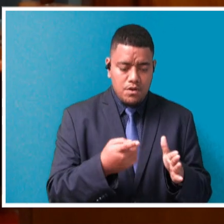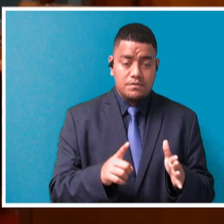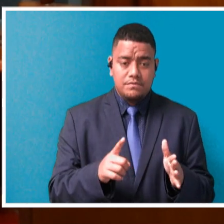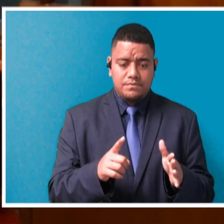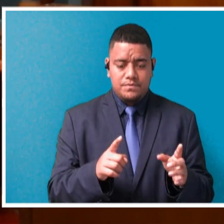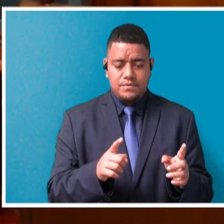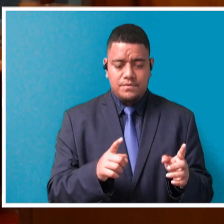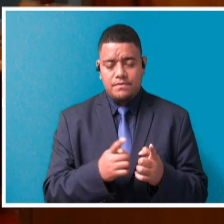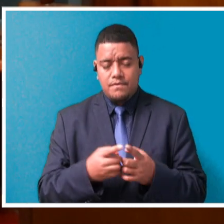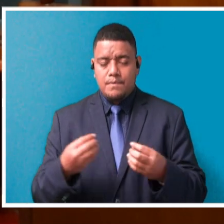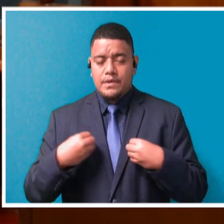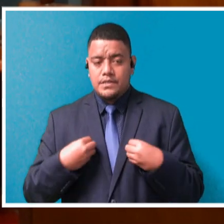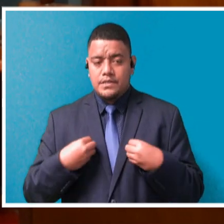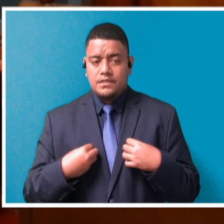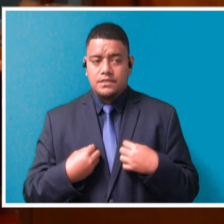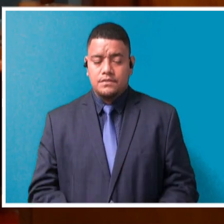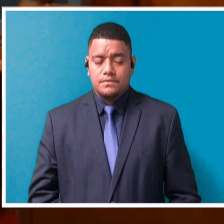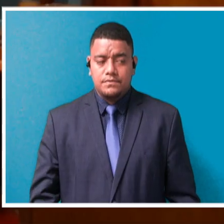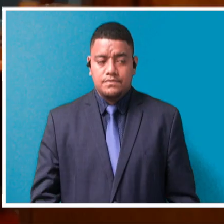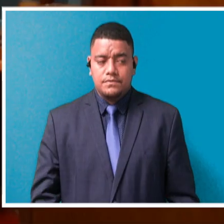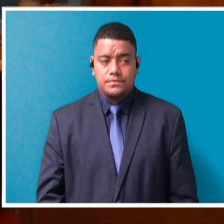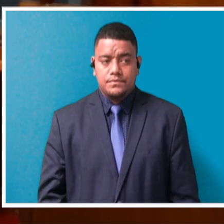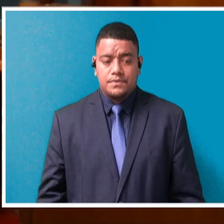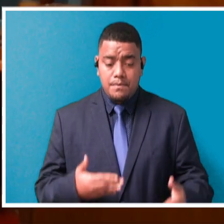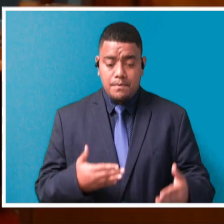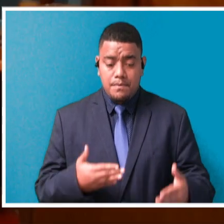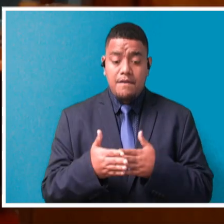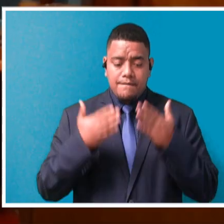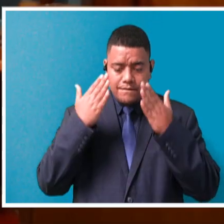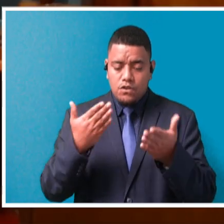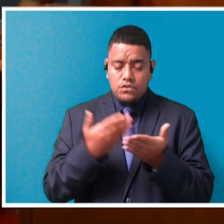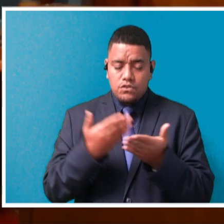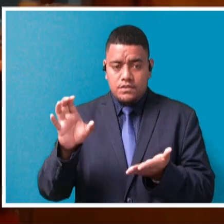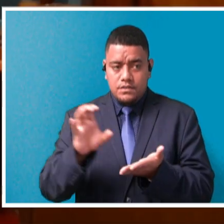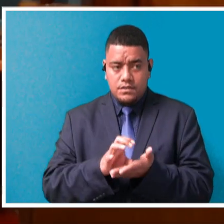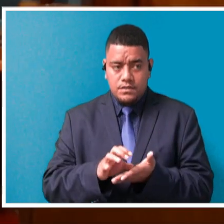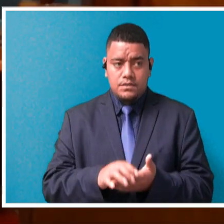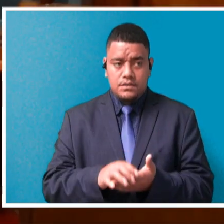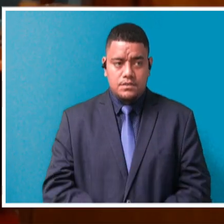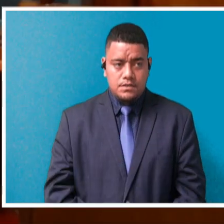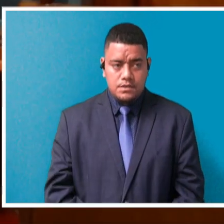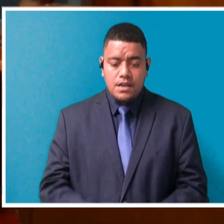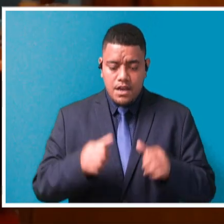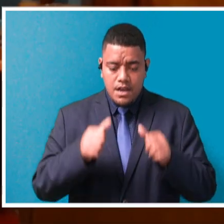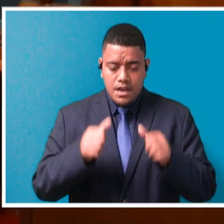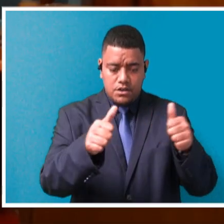and medium enterprises. By focusing its investment in productive sectors such as